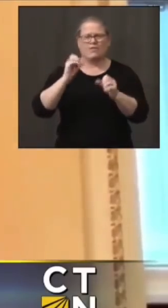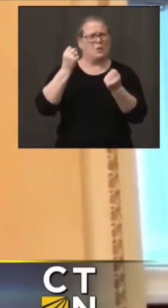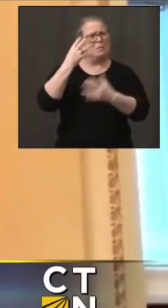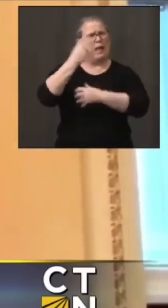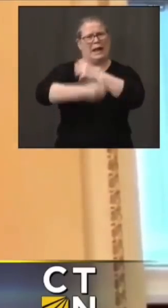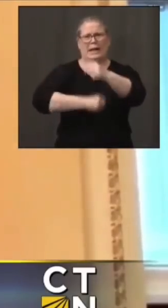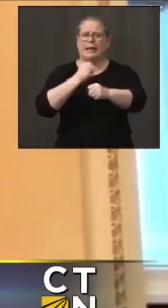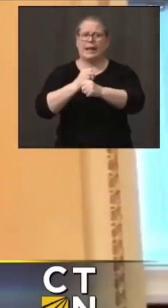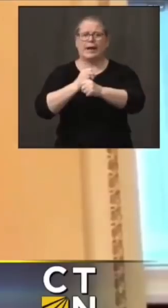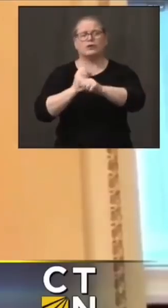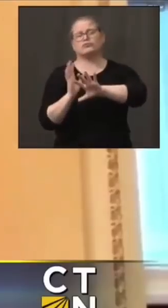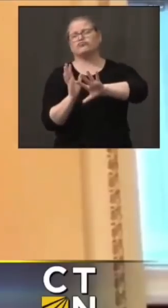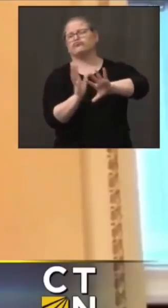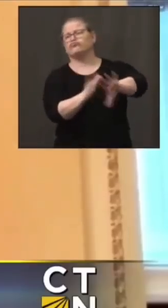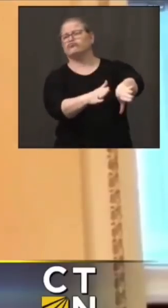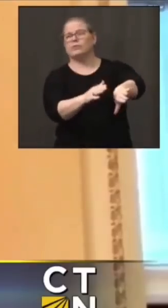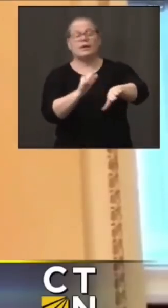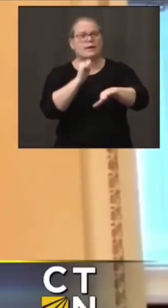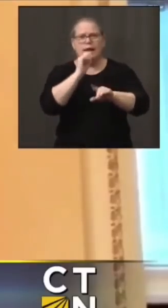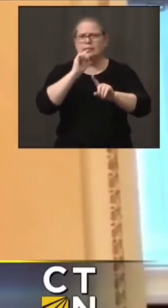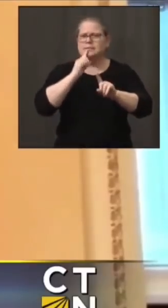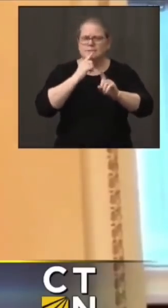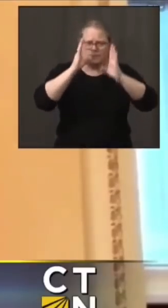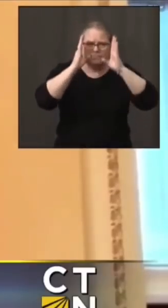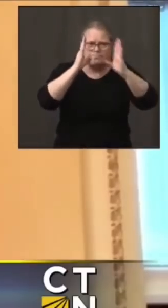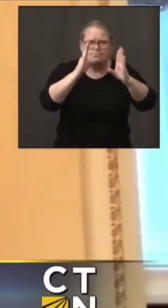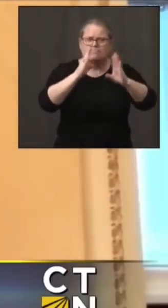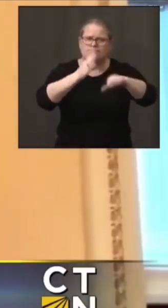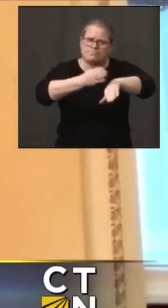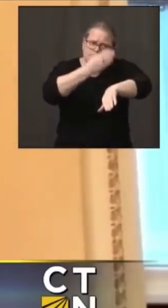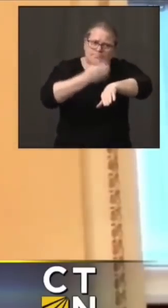of years, which is why in the last